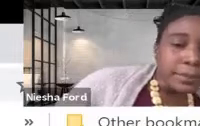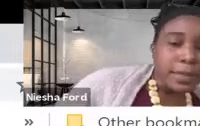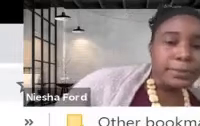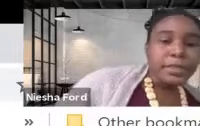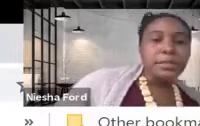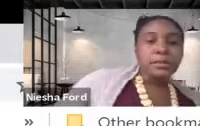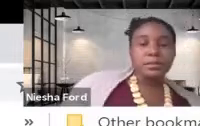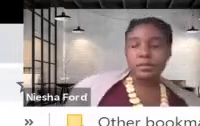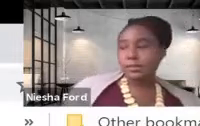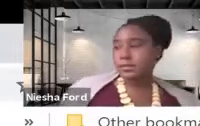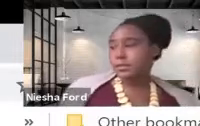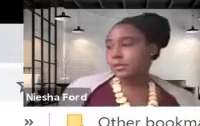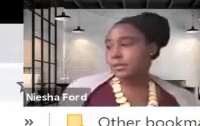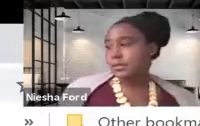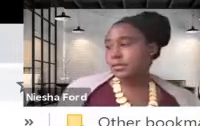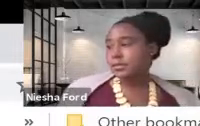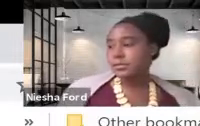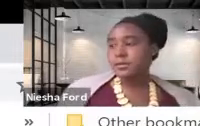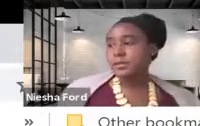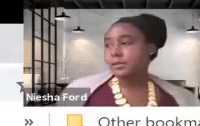A lot of people popping in.